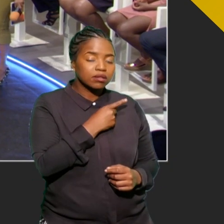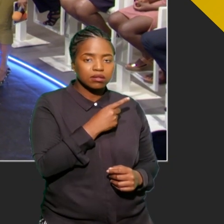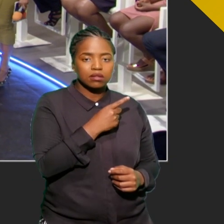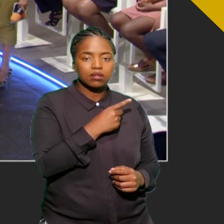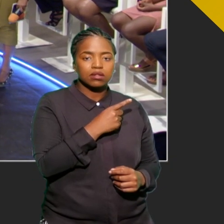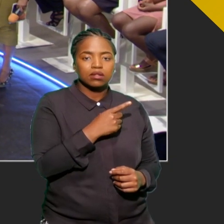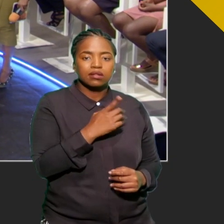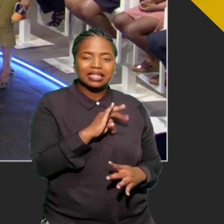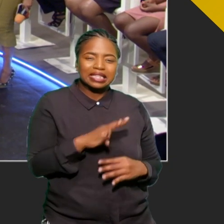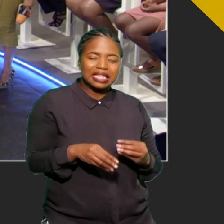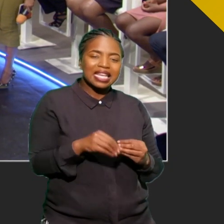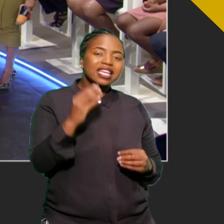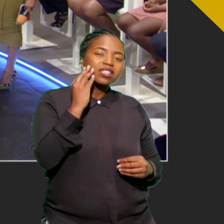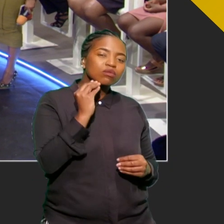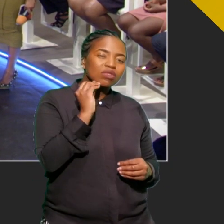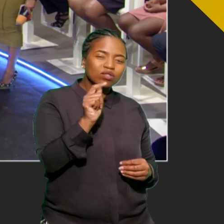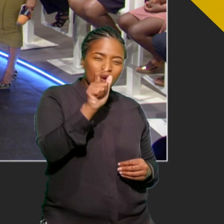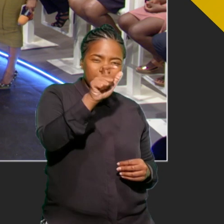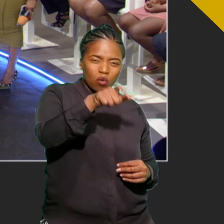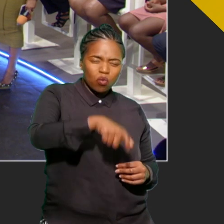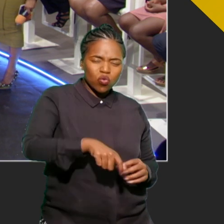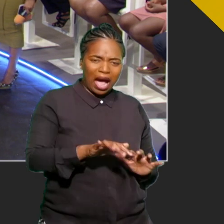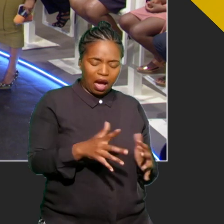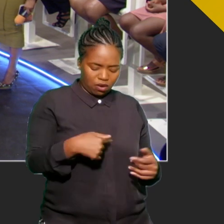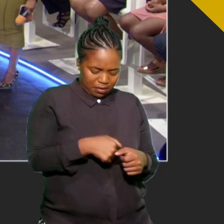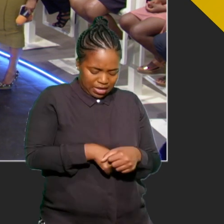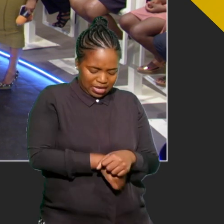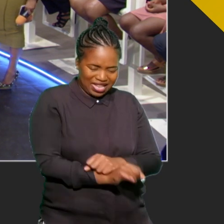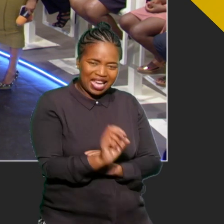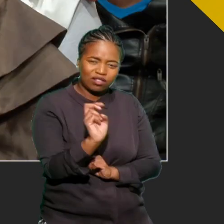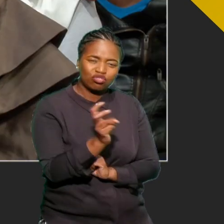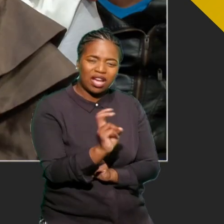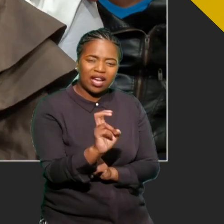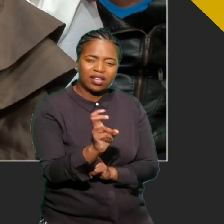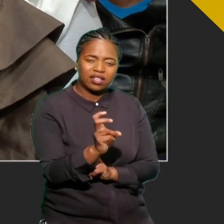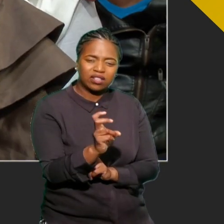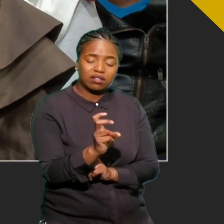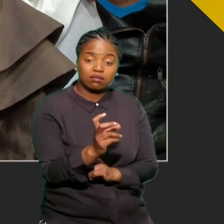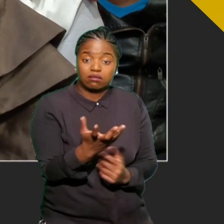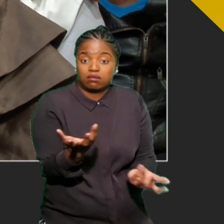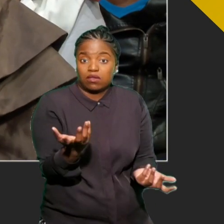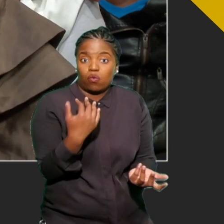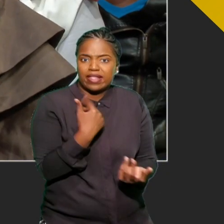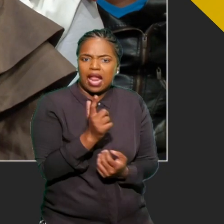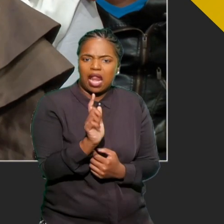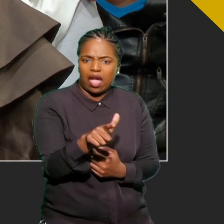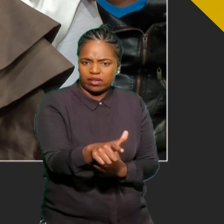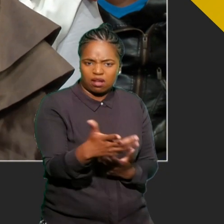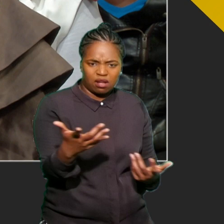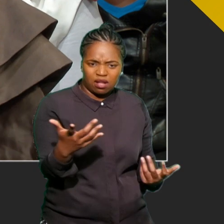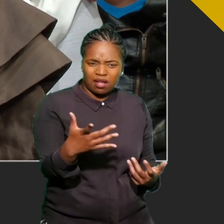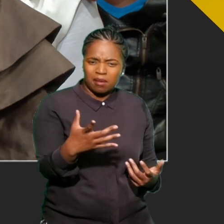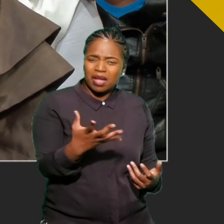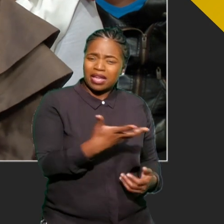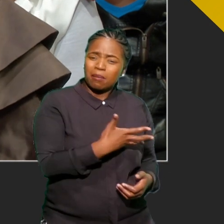it also contributes to the experience how I gave birth, and it also then makes you, I mean, the after effects of being a teenage